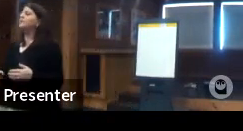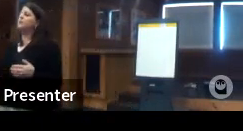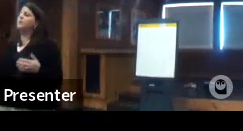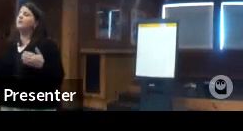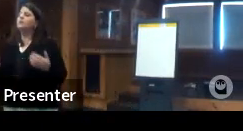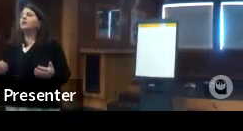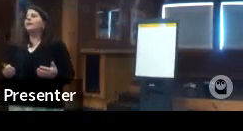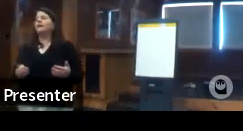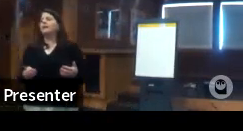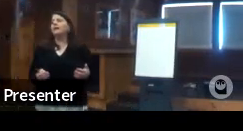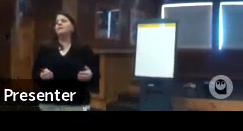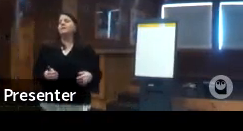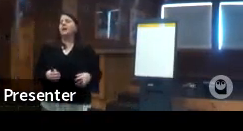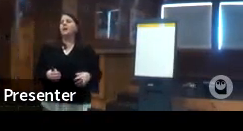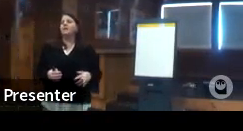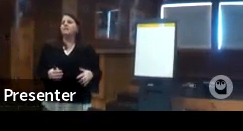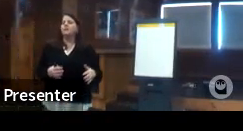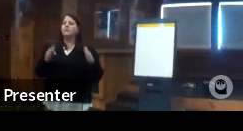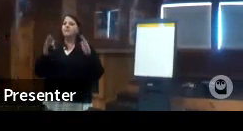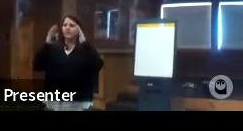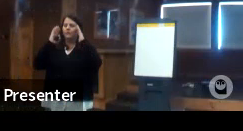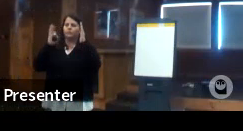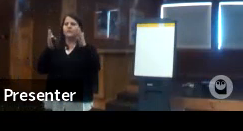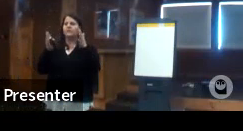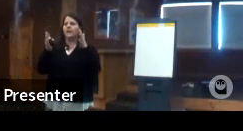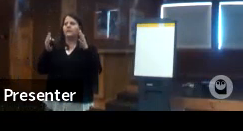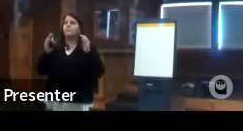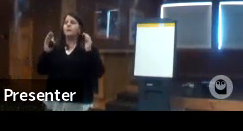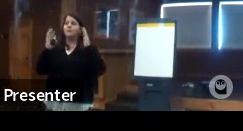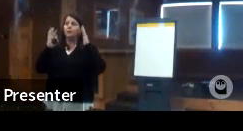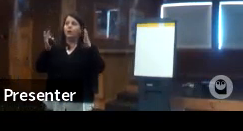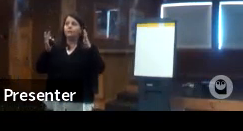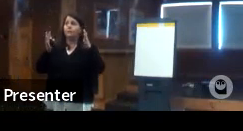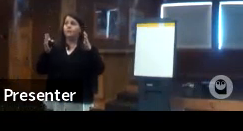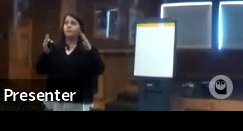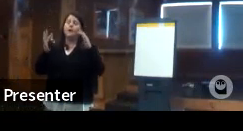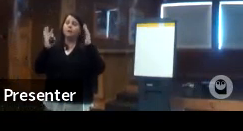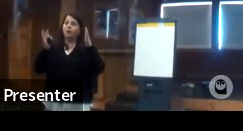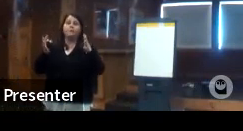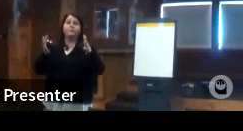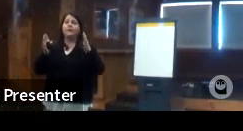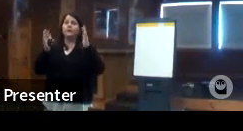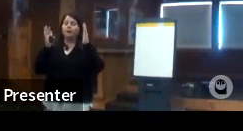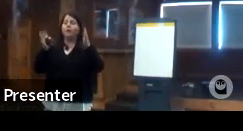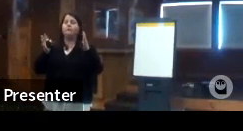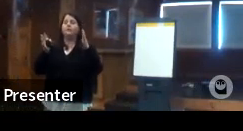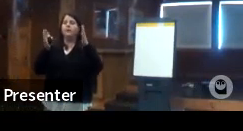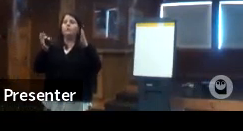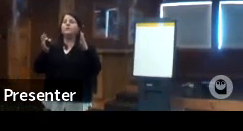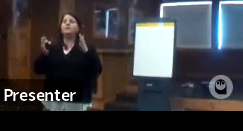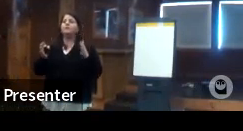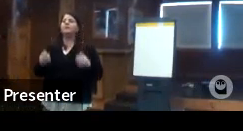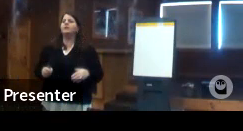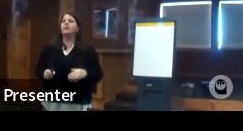have. And so when they're looking at a case and they're maybe seeing it through this lens, and maybe they're all for going to trial, all for filing it, all